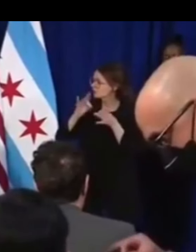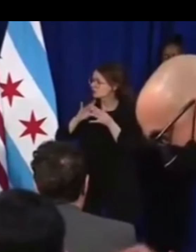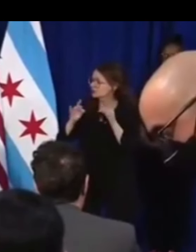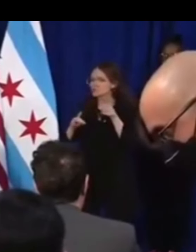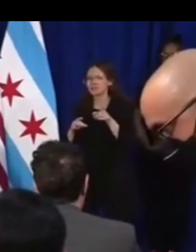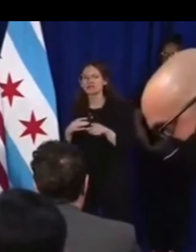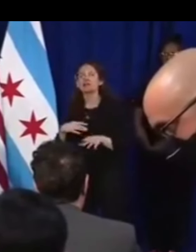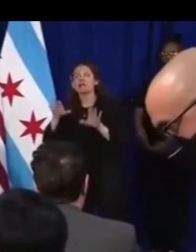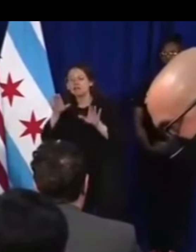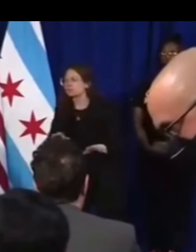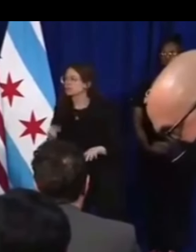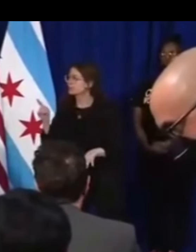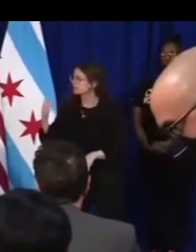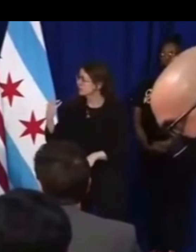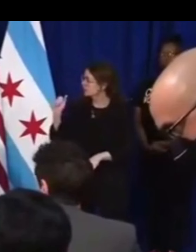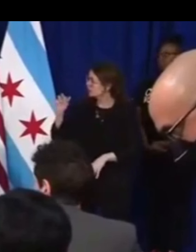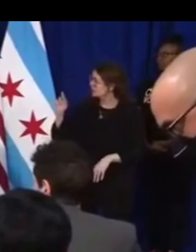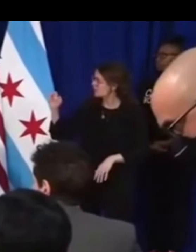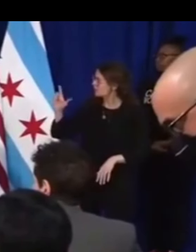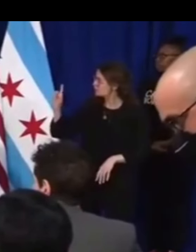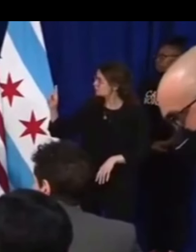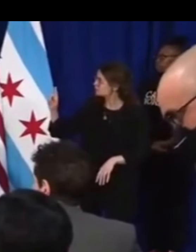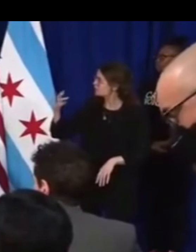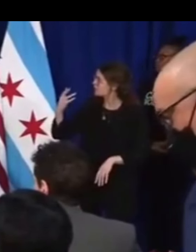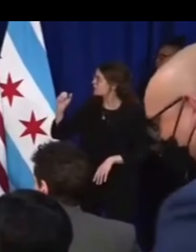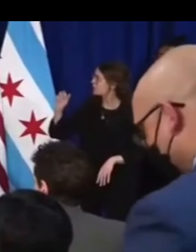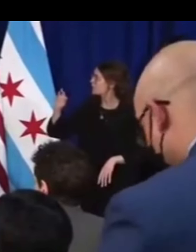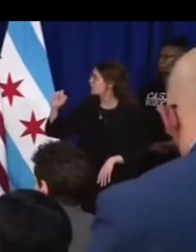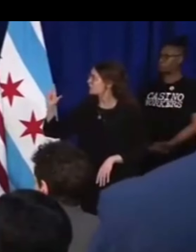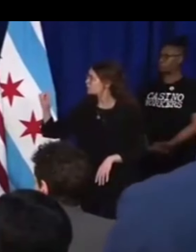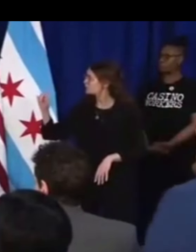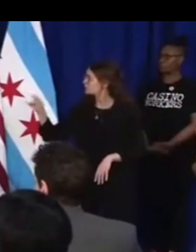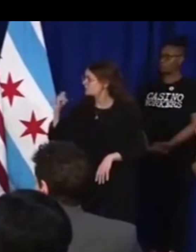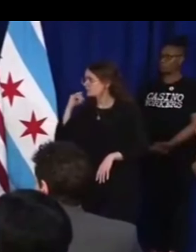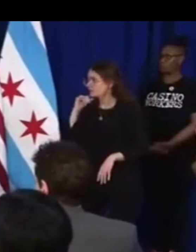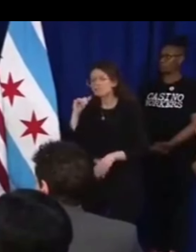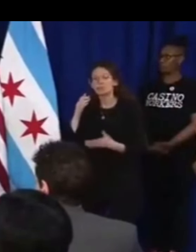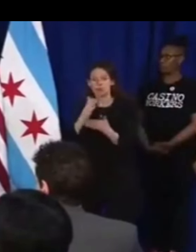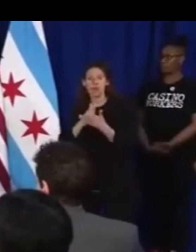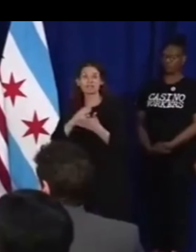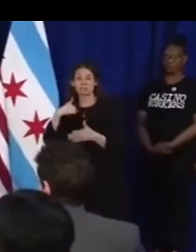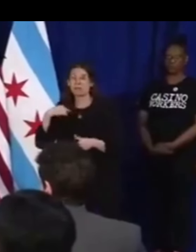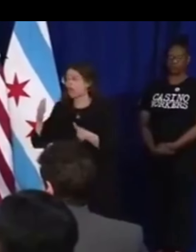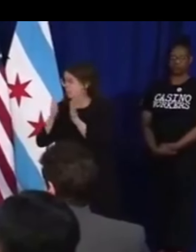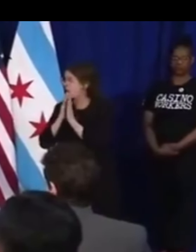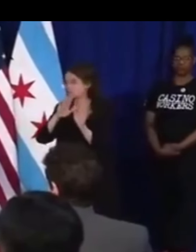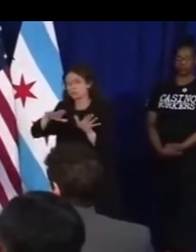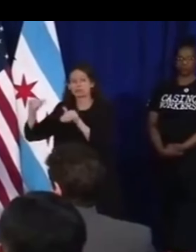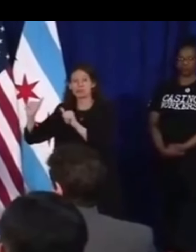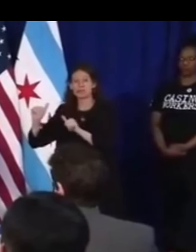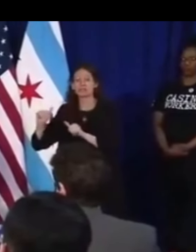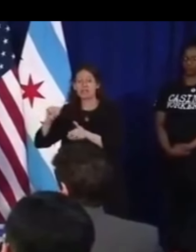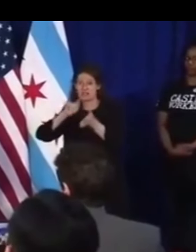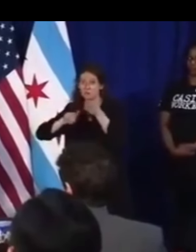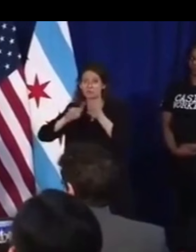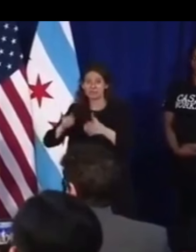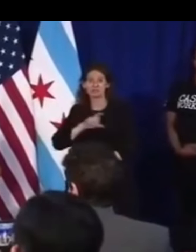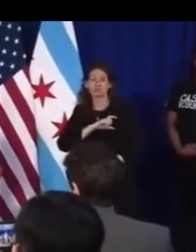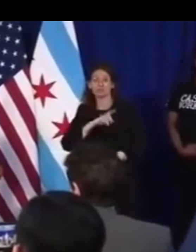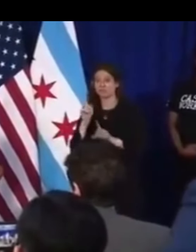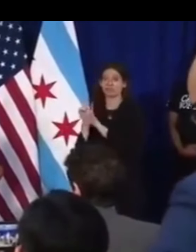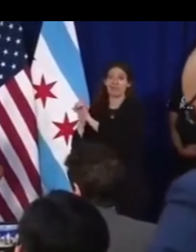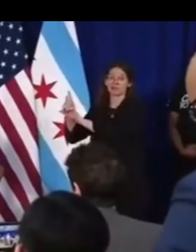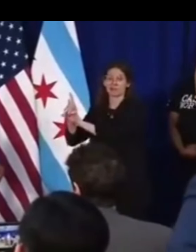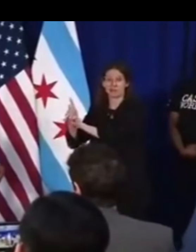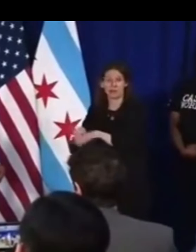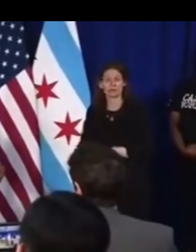your question. Keep it down. Harold. Respect her the way she respected you. Harold, if you do not stop, I will ask you to leave, and I will make sure that the police take you